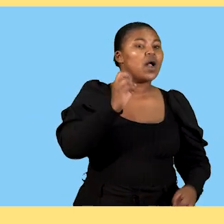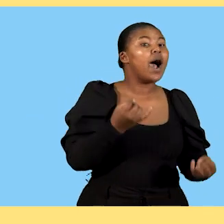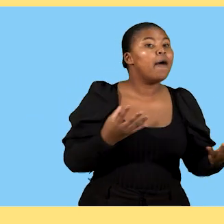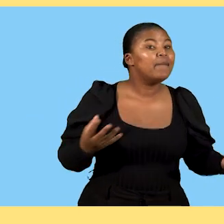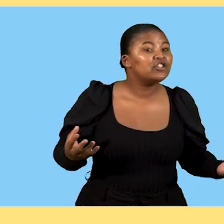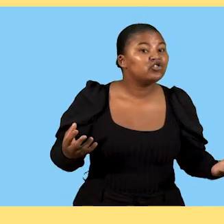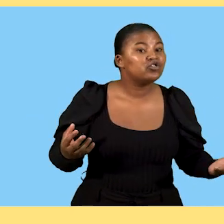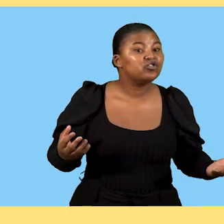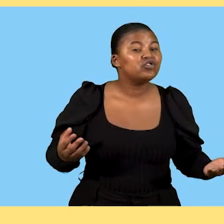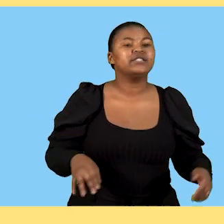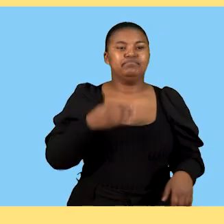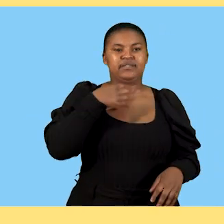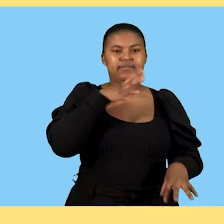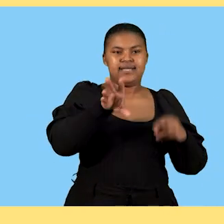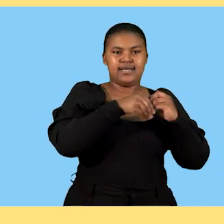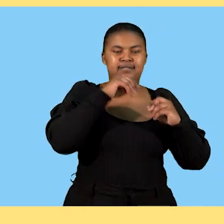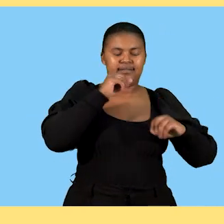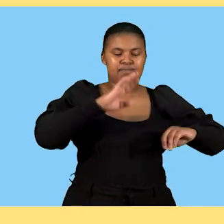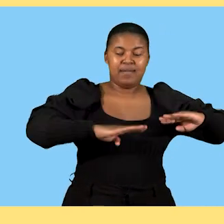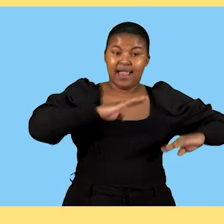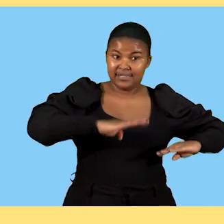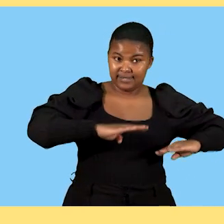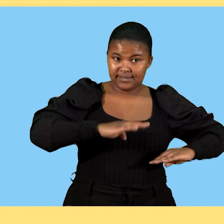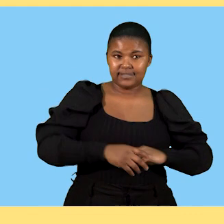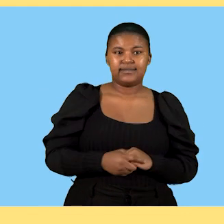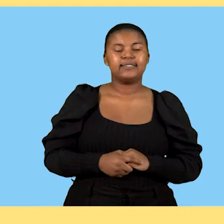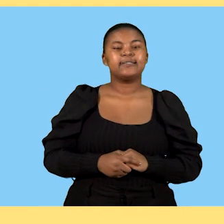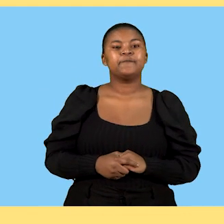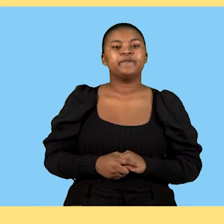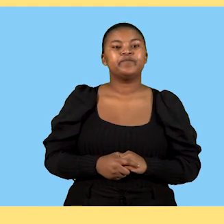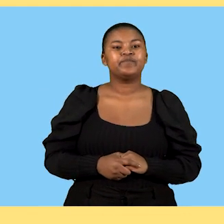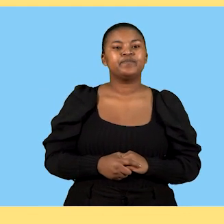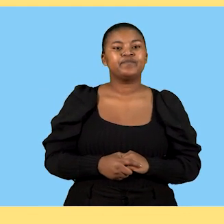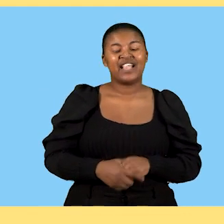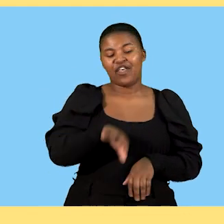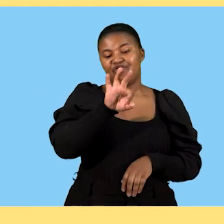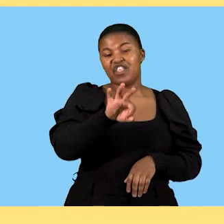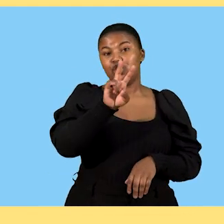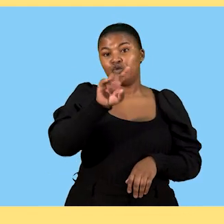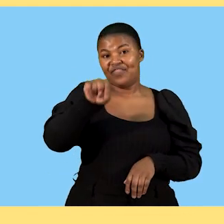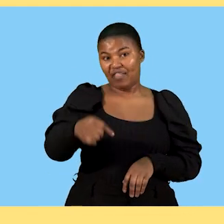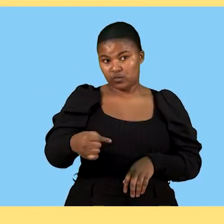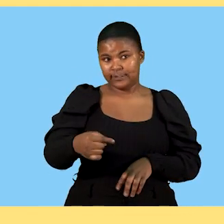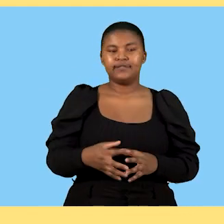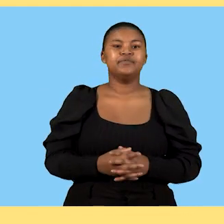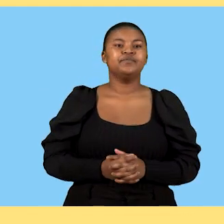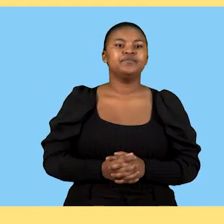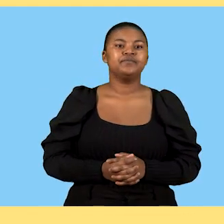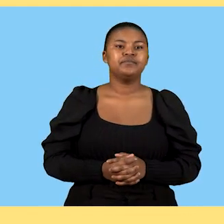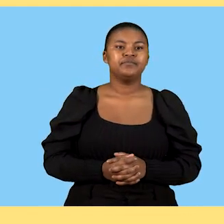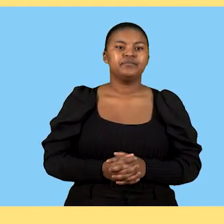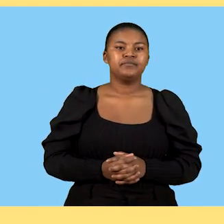So I'm coming here and I'm going to say balance brought down 32,000.